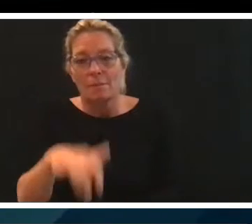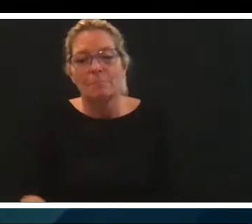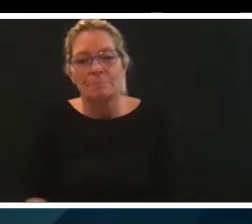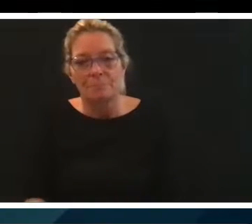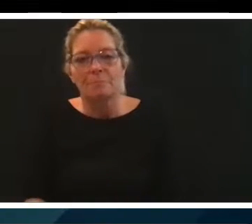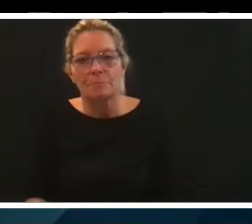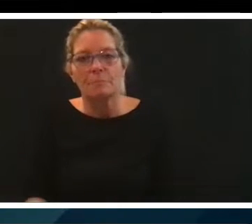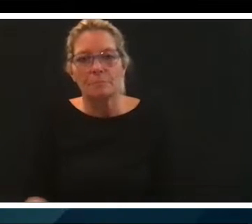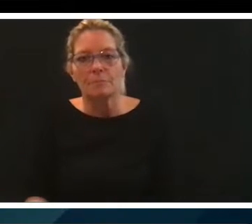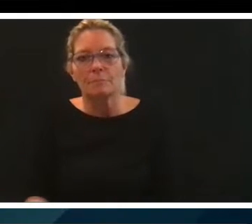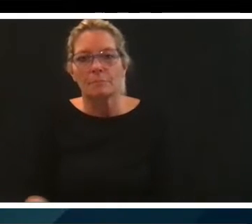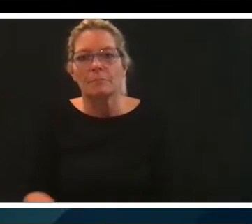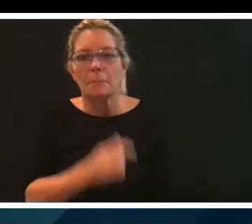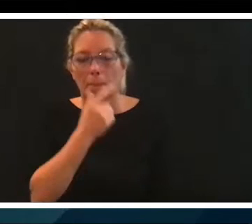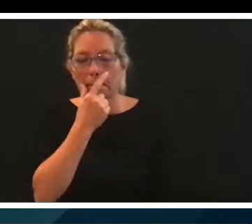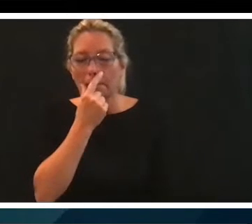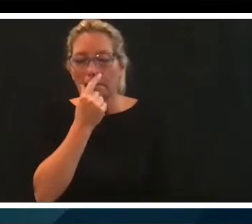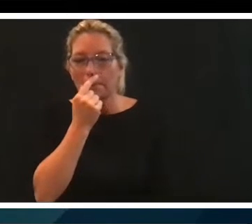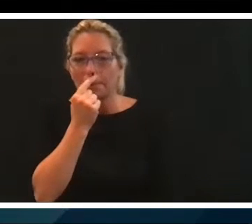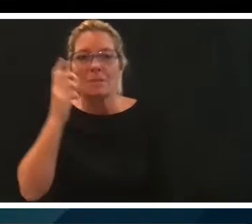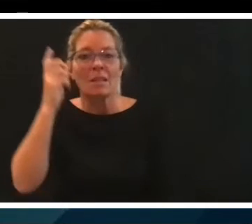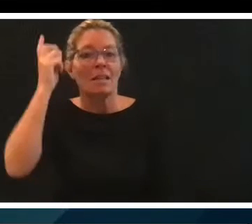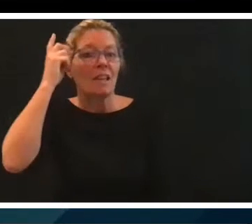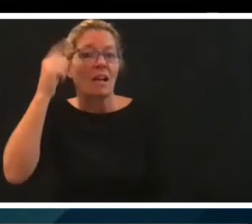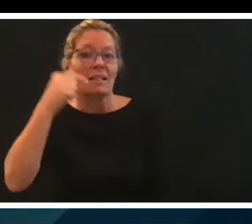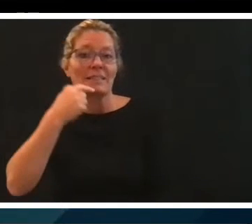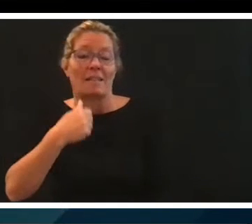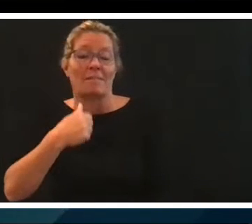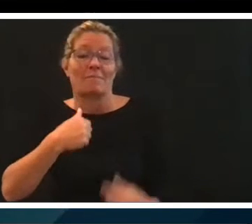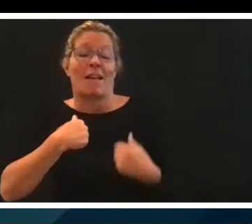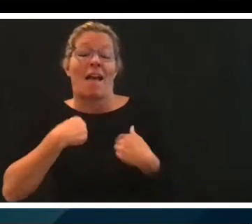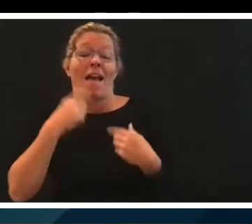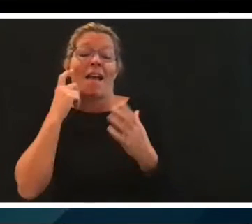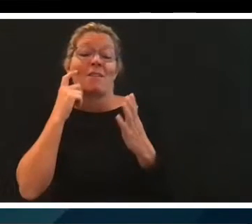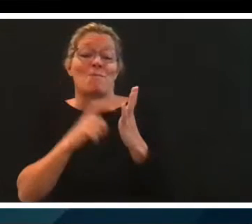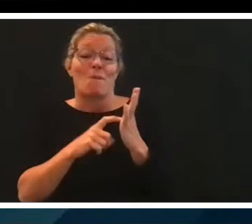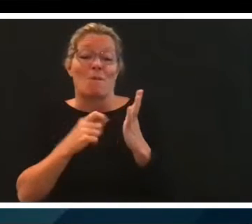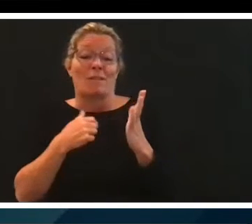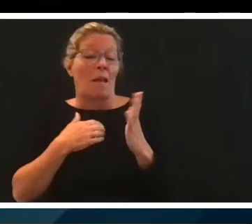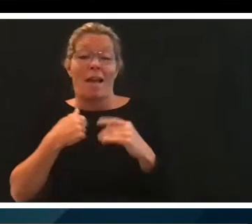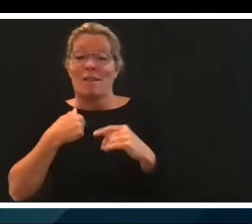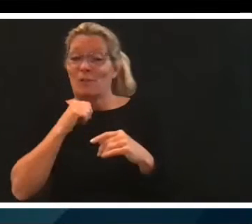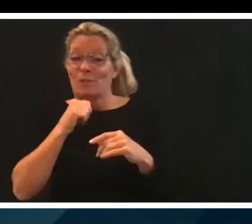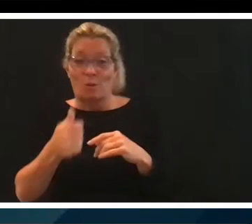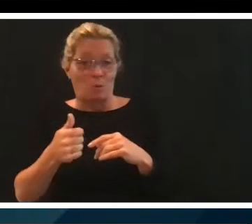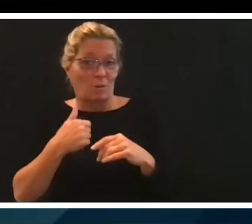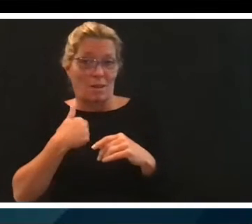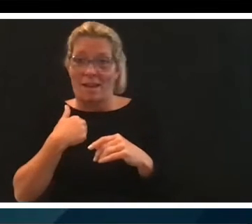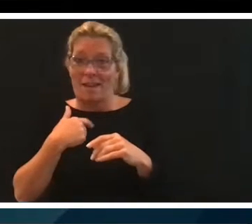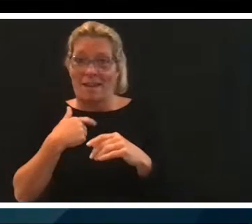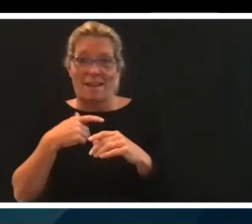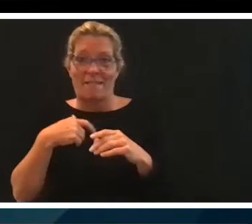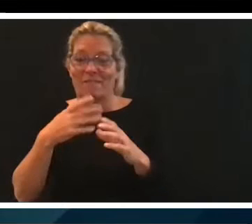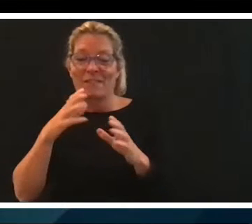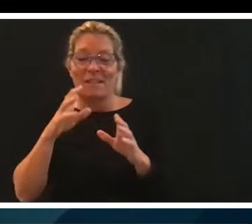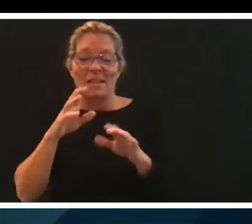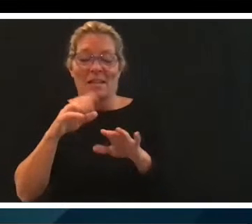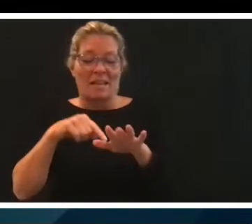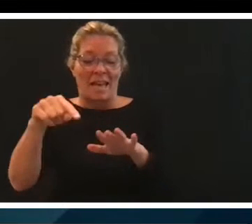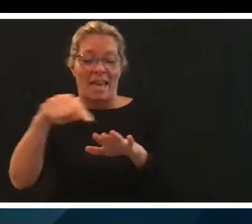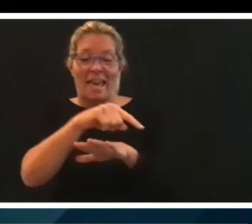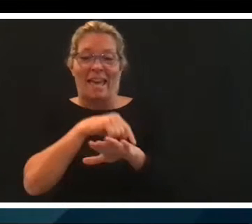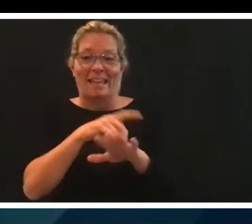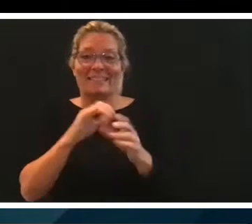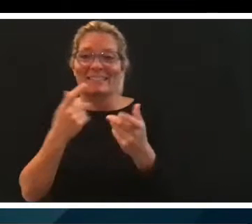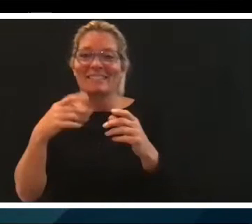I know one thing I know is that I don't have piano hands because mine are like not very dexterous, and